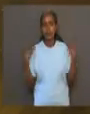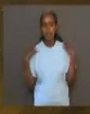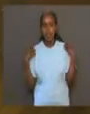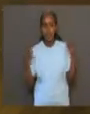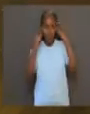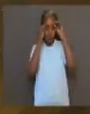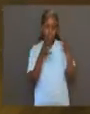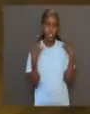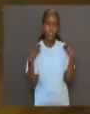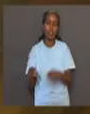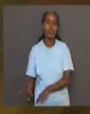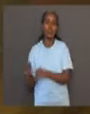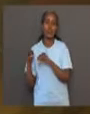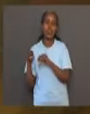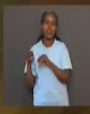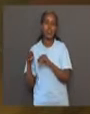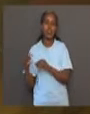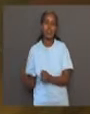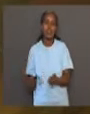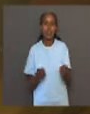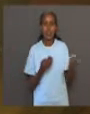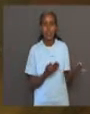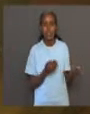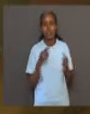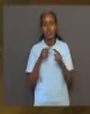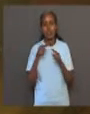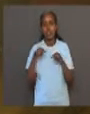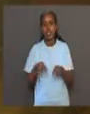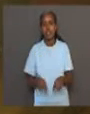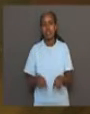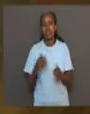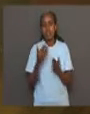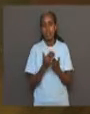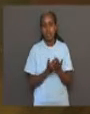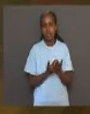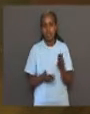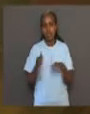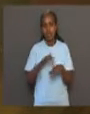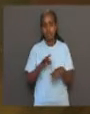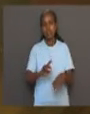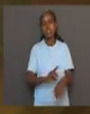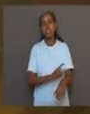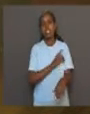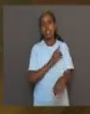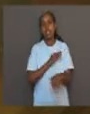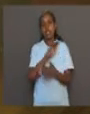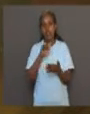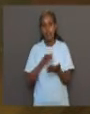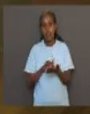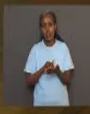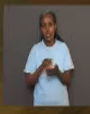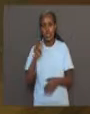Hello, teacher. Hello, students. Welcome to today's lesson on the distance